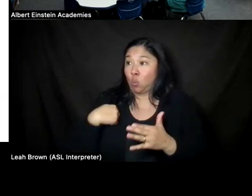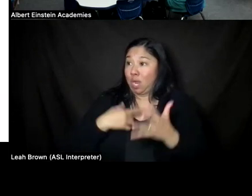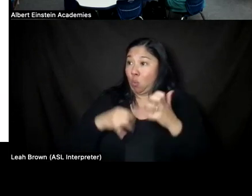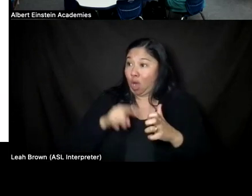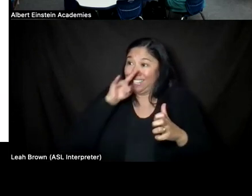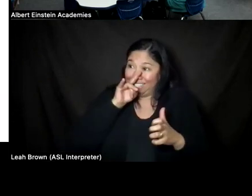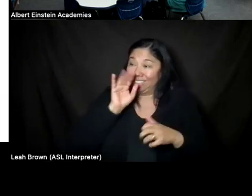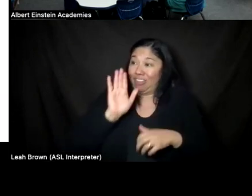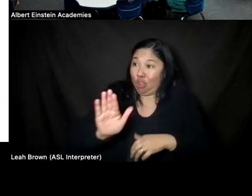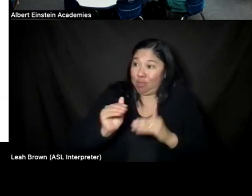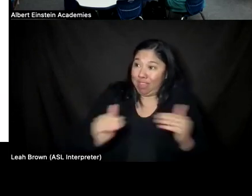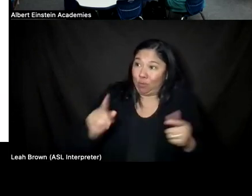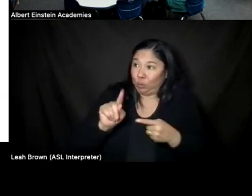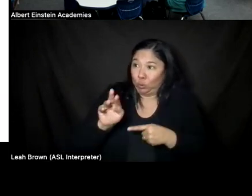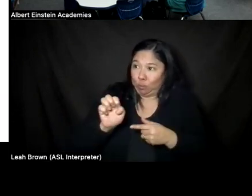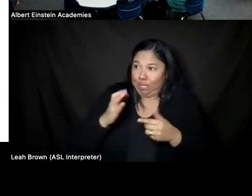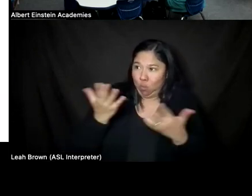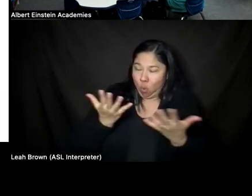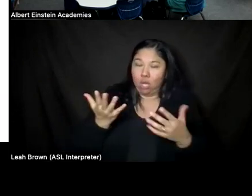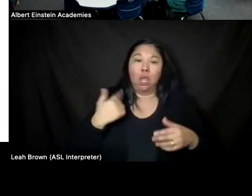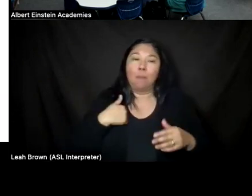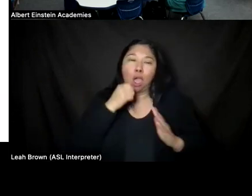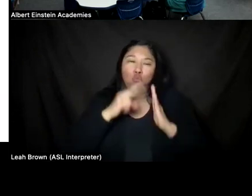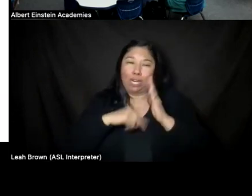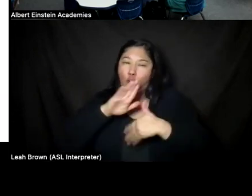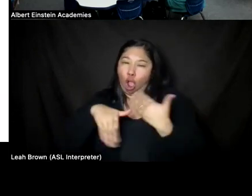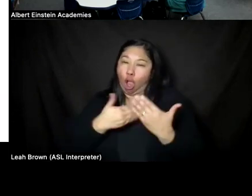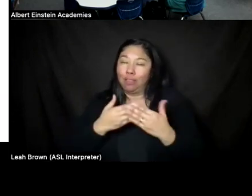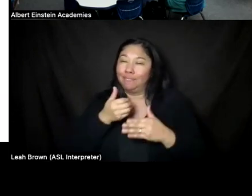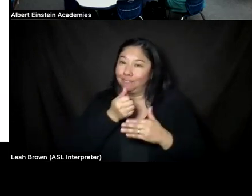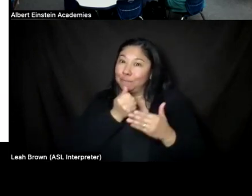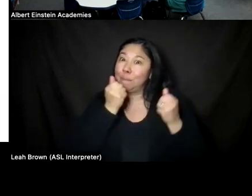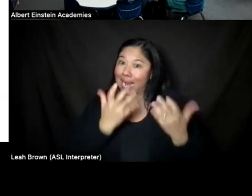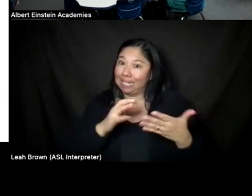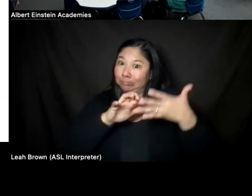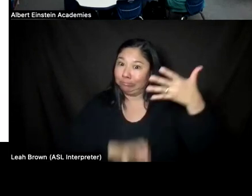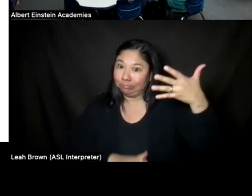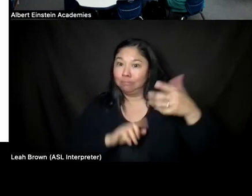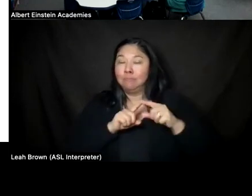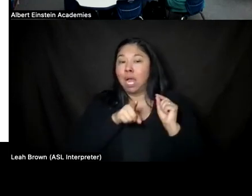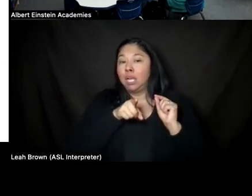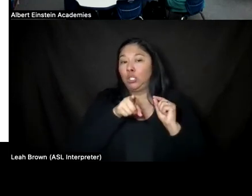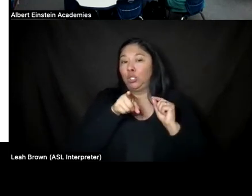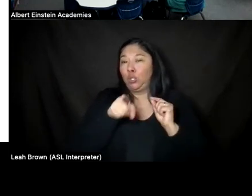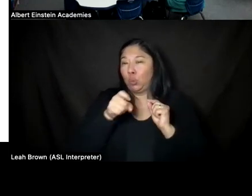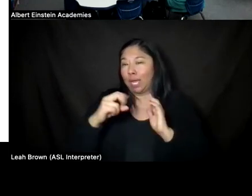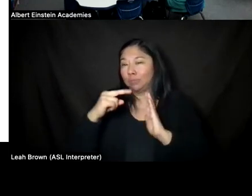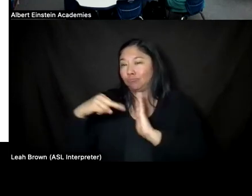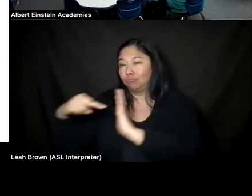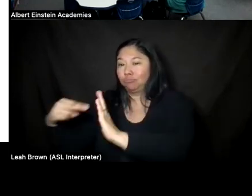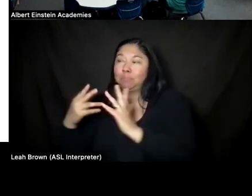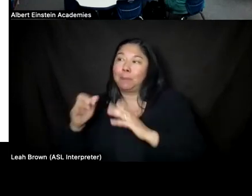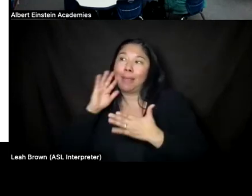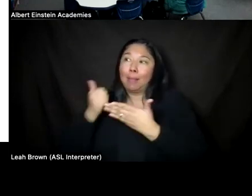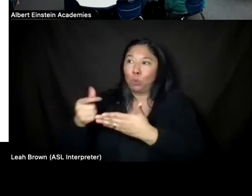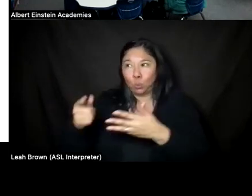I'm not going to read through all of them because there's quite a few, but you can just kind of, this might help you be able to judge